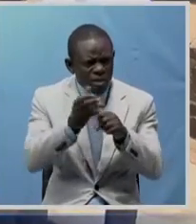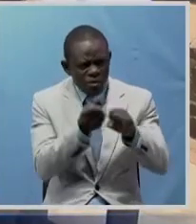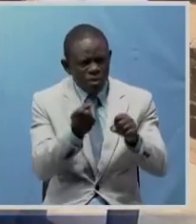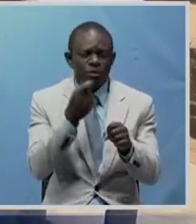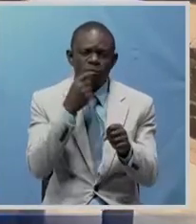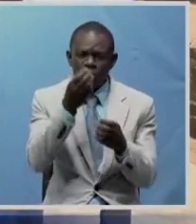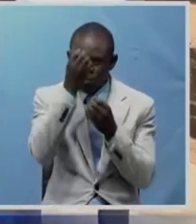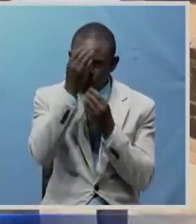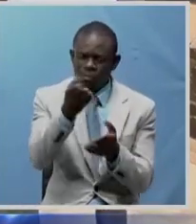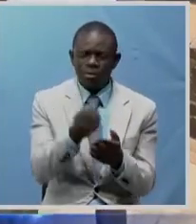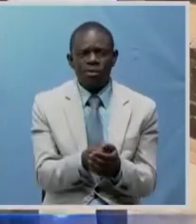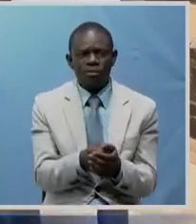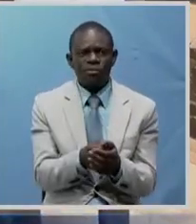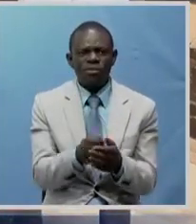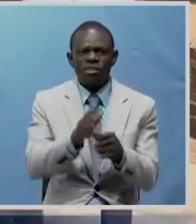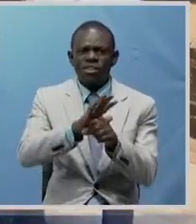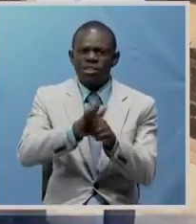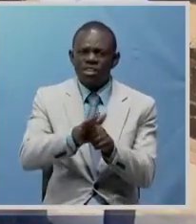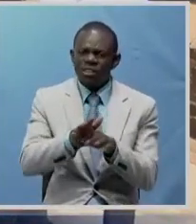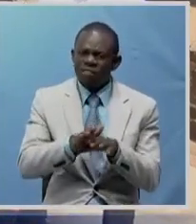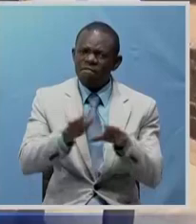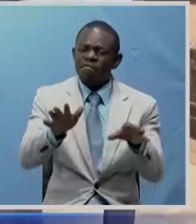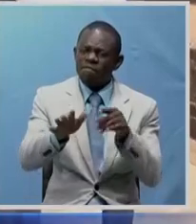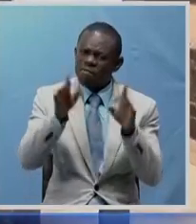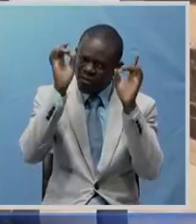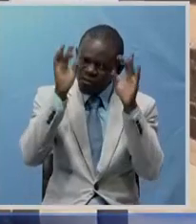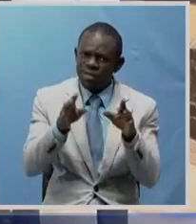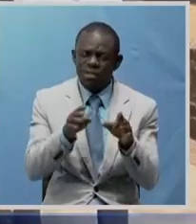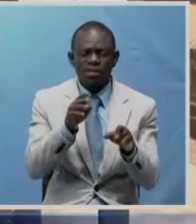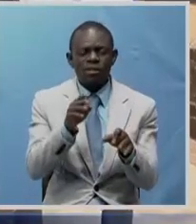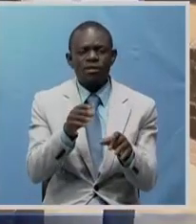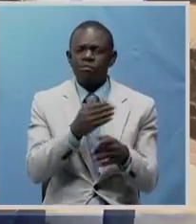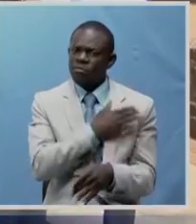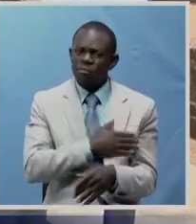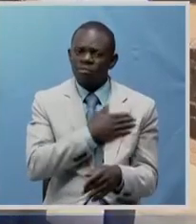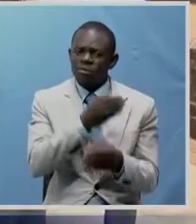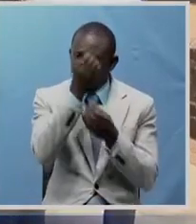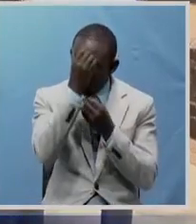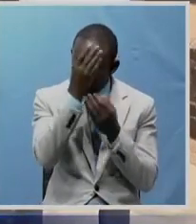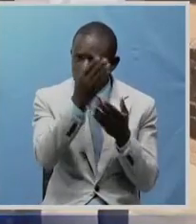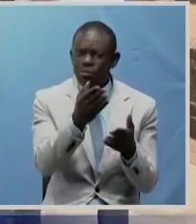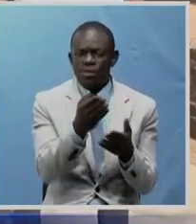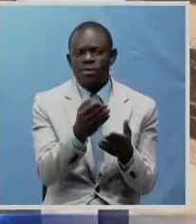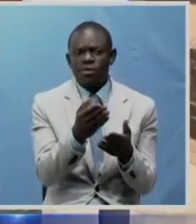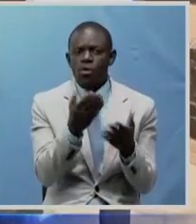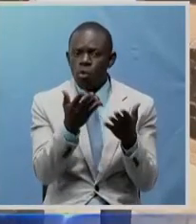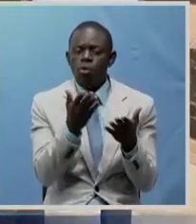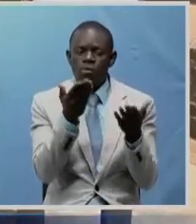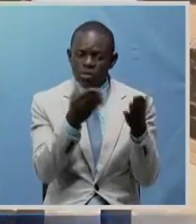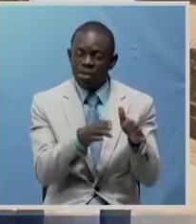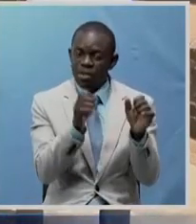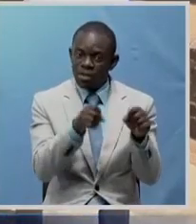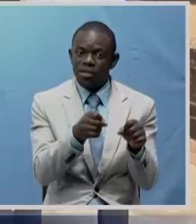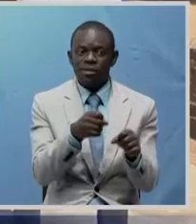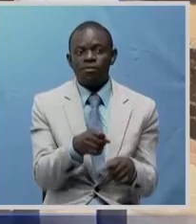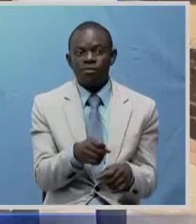jokes. Coronavirus is contagiously deadly. Please comply or we'll surely be wiped out. Only those who